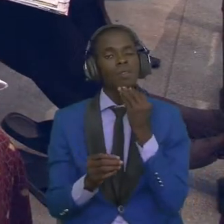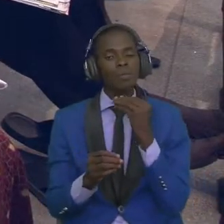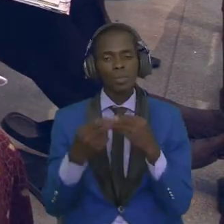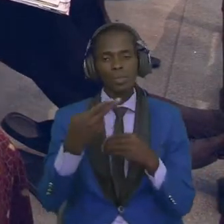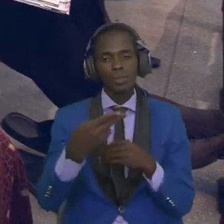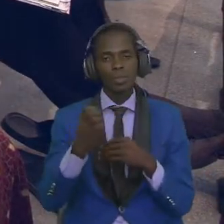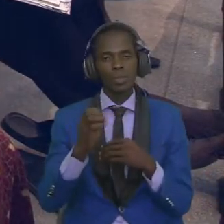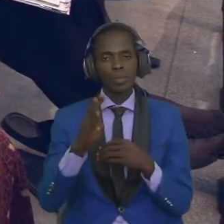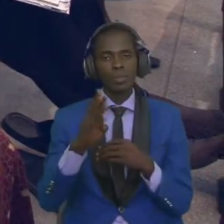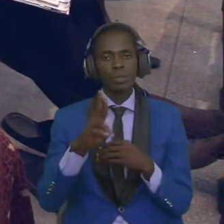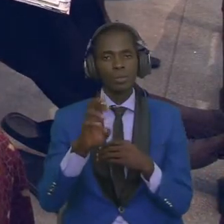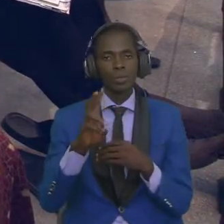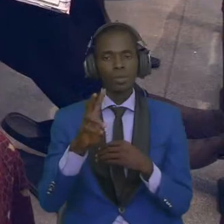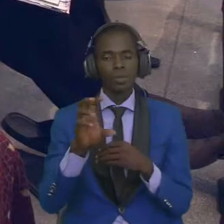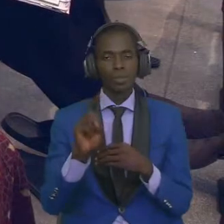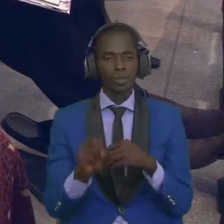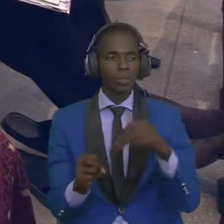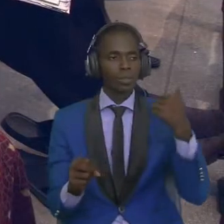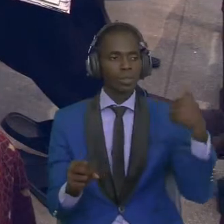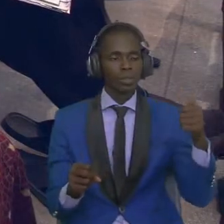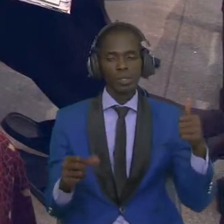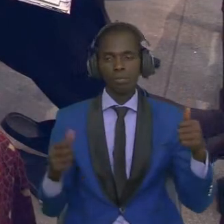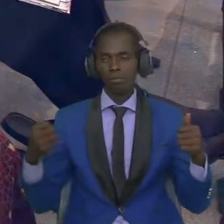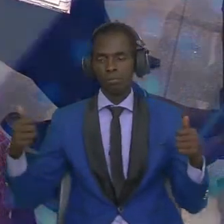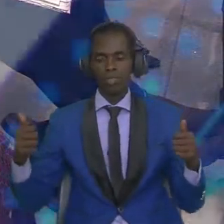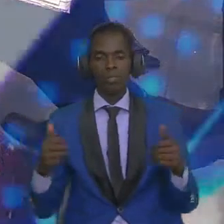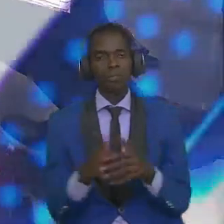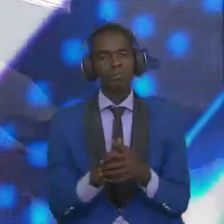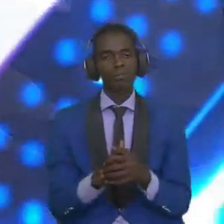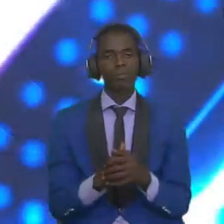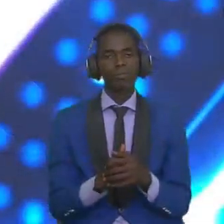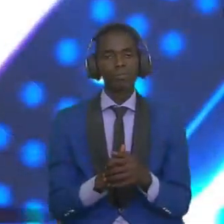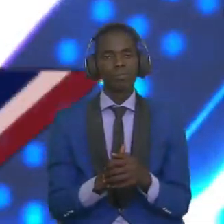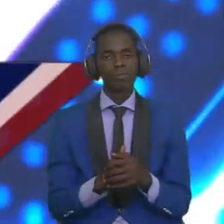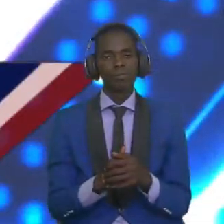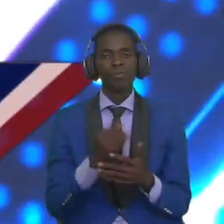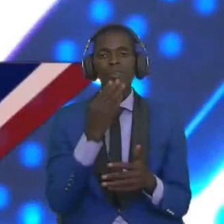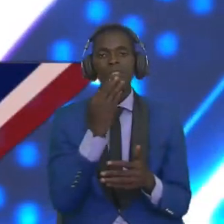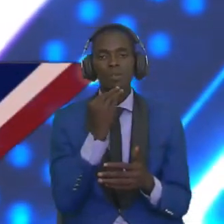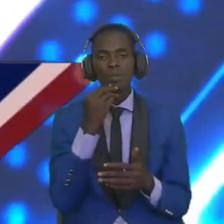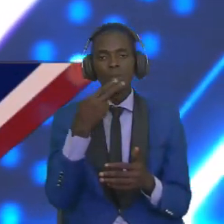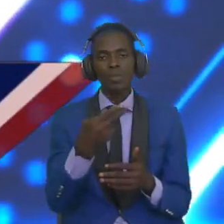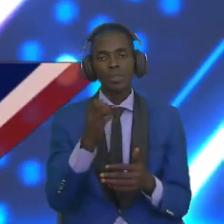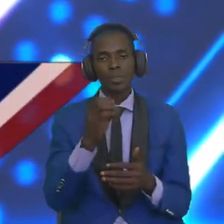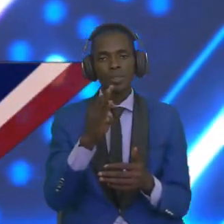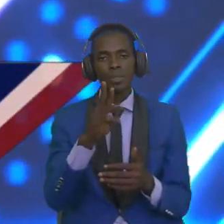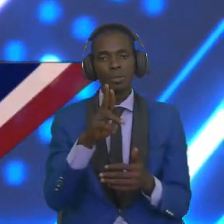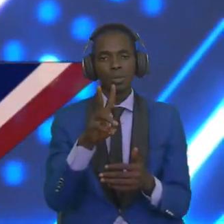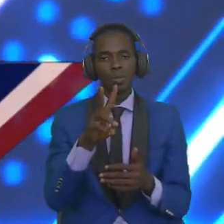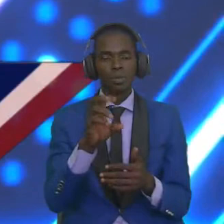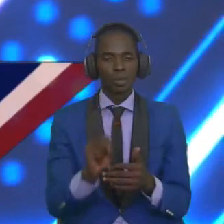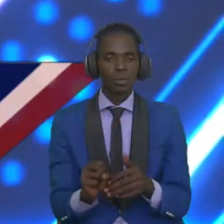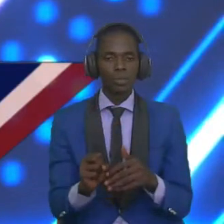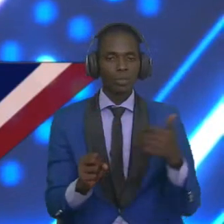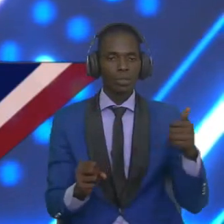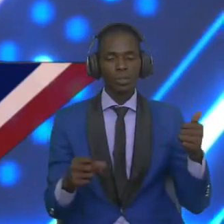10, verse 10. In Hebrews chapter 10, verse 10, it tells us, for